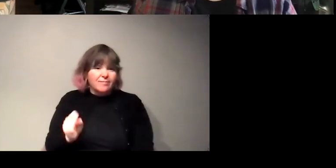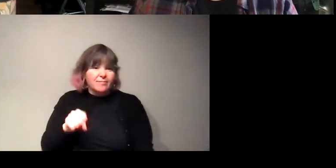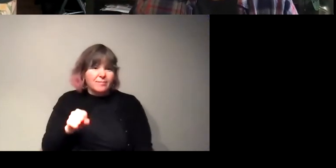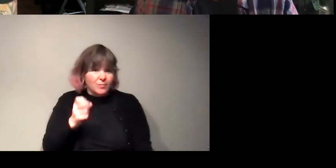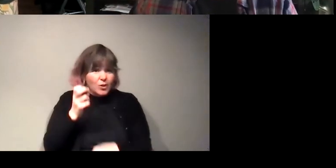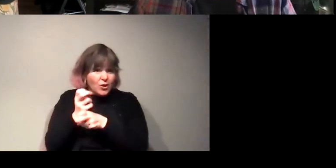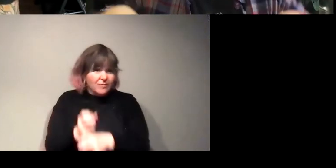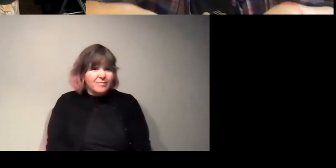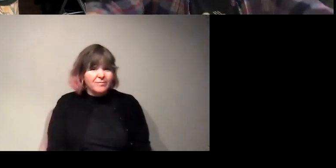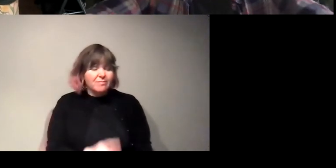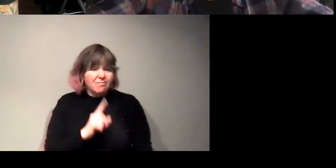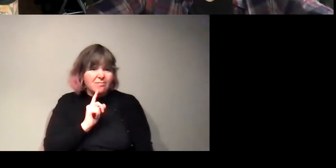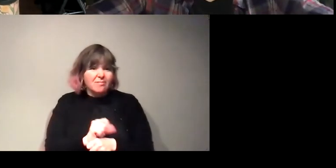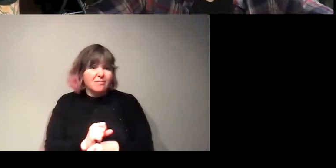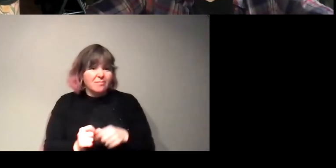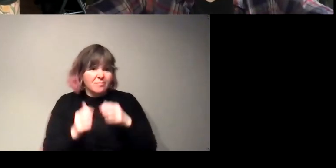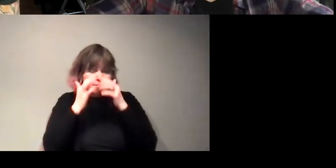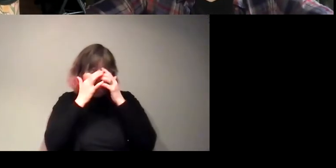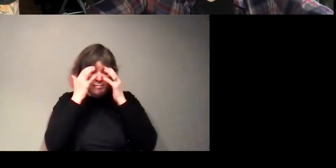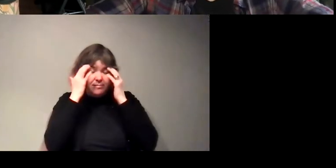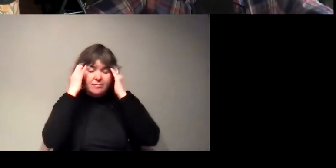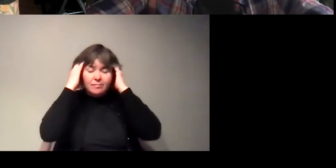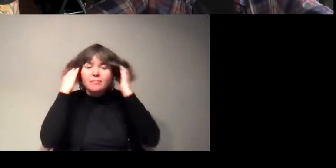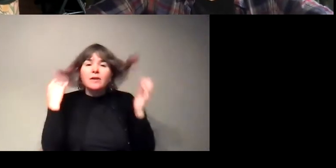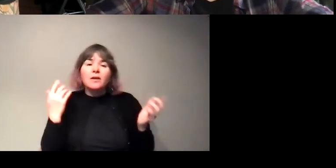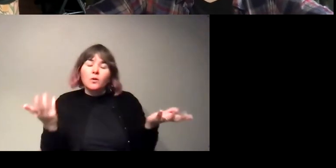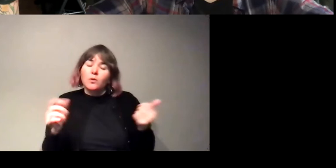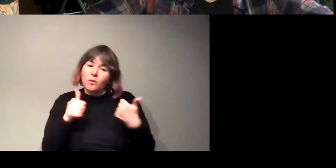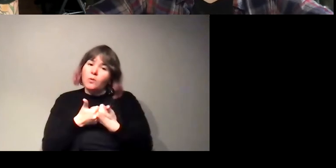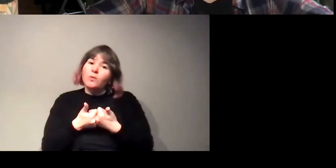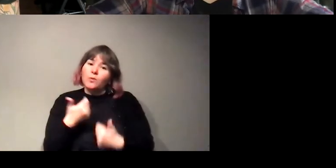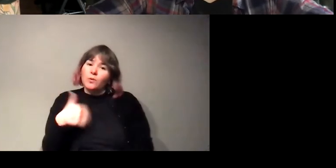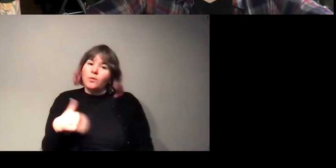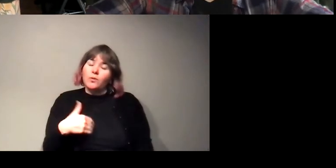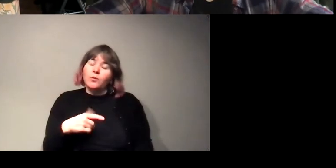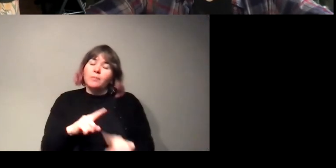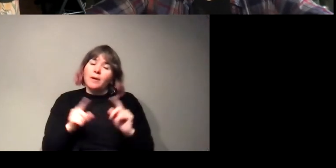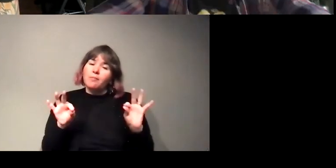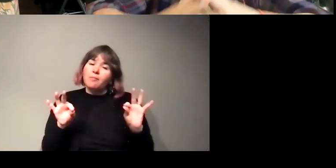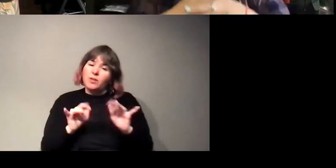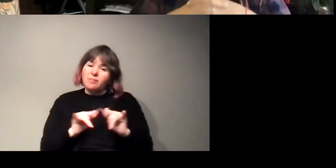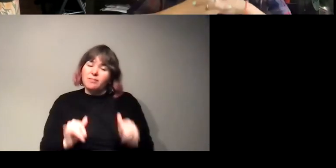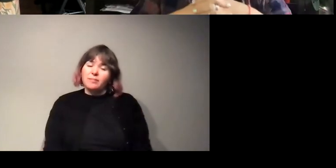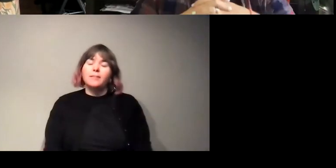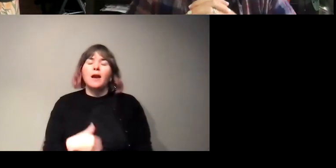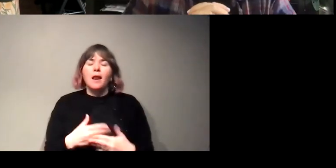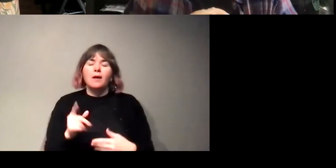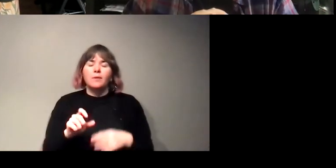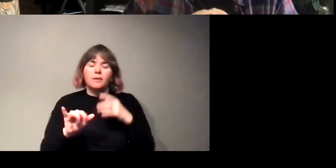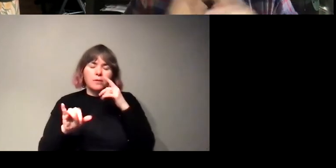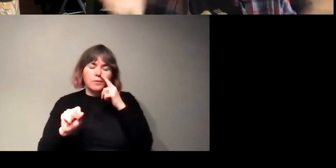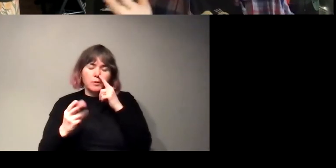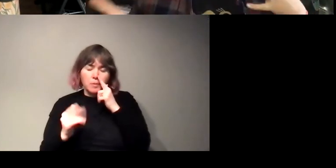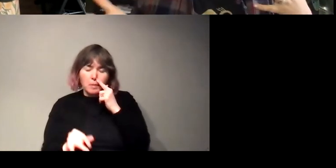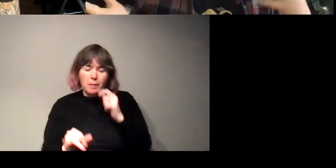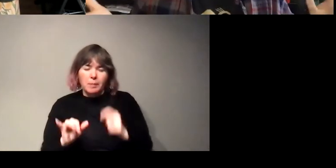hard for sure. And yeah, it's a challenge, but important too. The next question is from Yoshi.